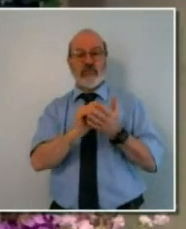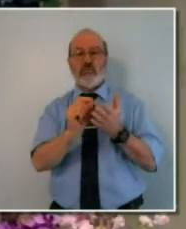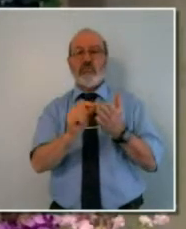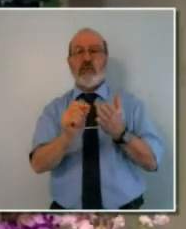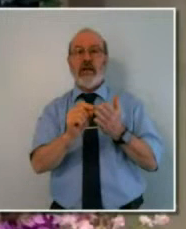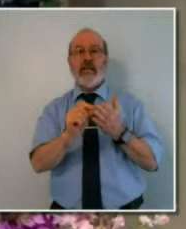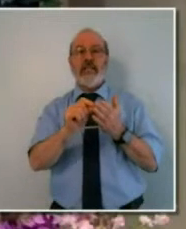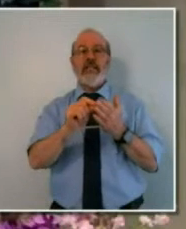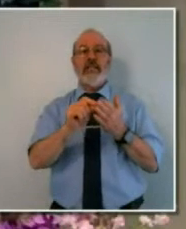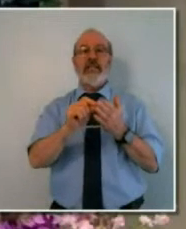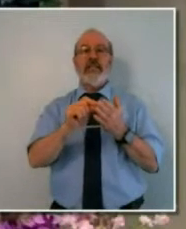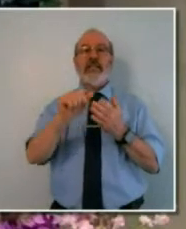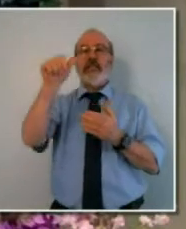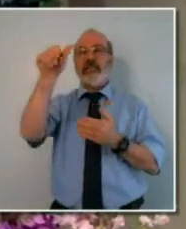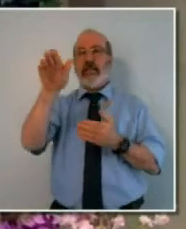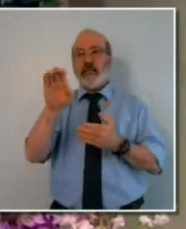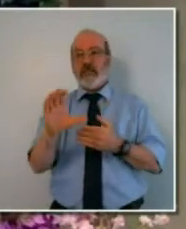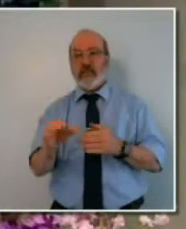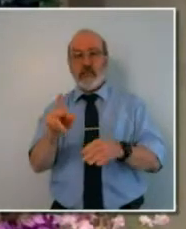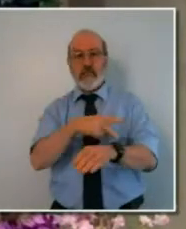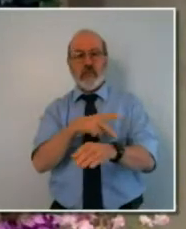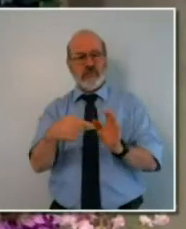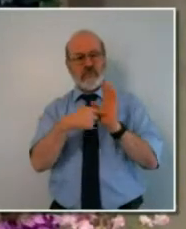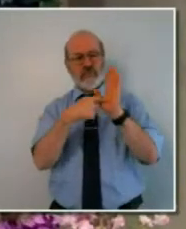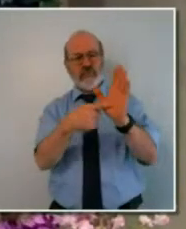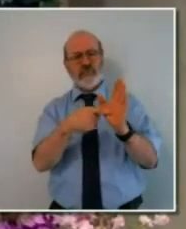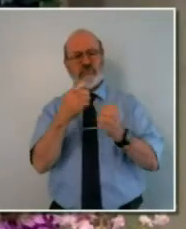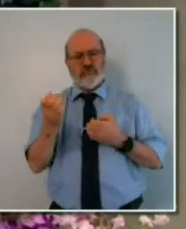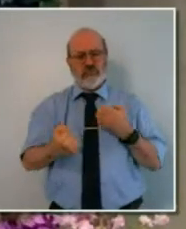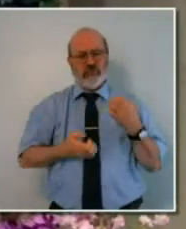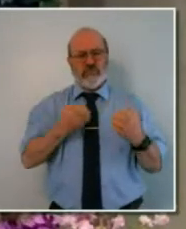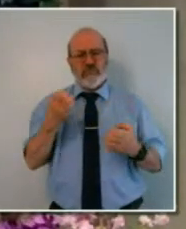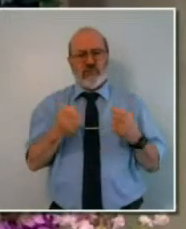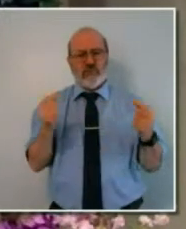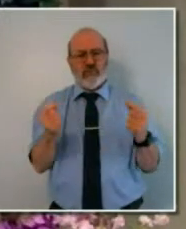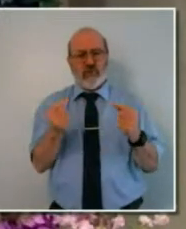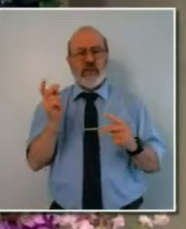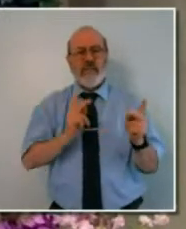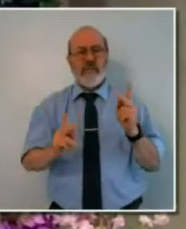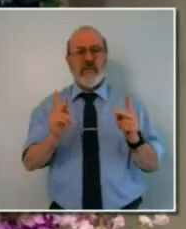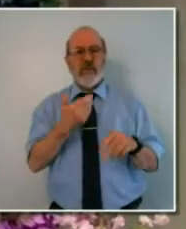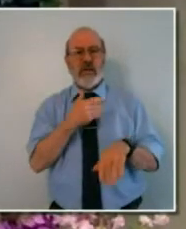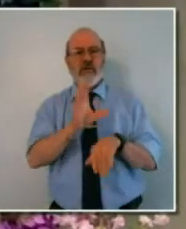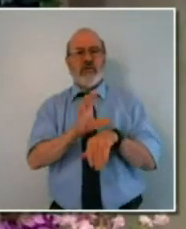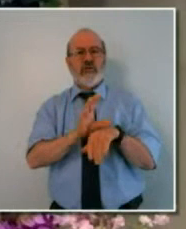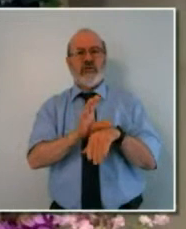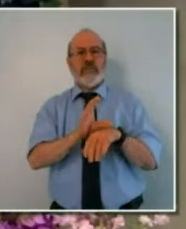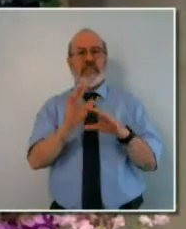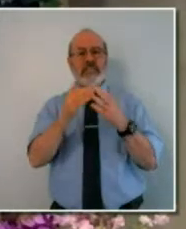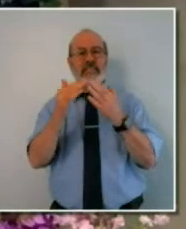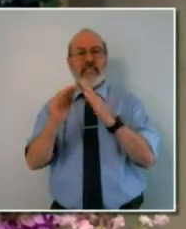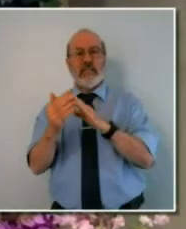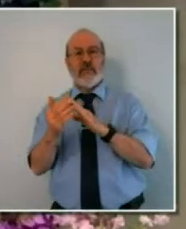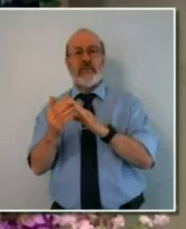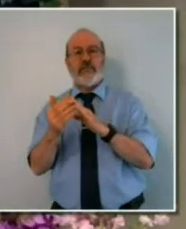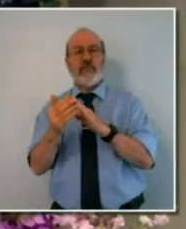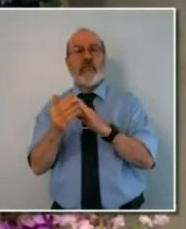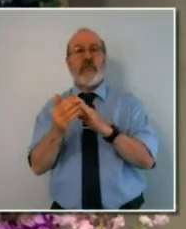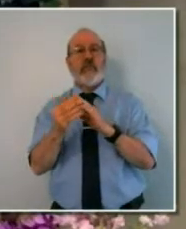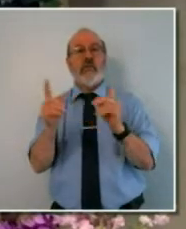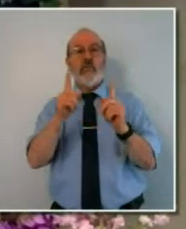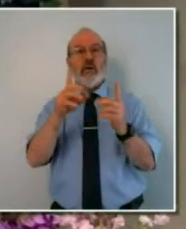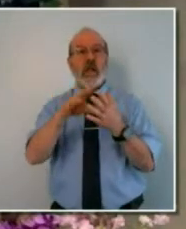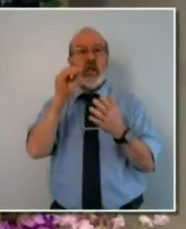acrostic poems to express the emotions of hurting people in our church and city. Where did I learn to do